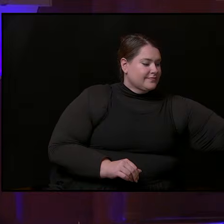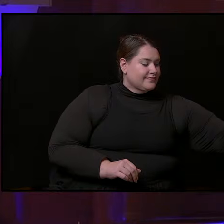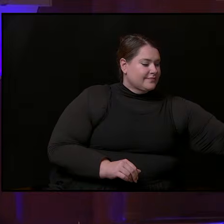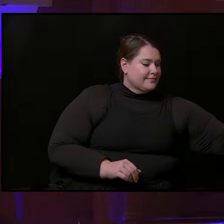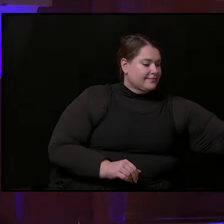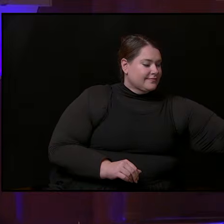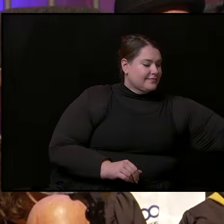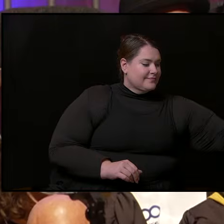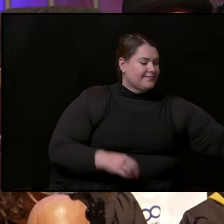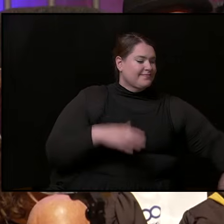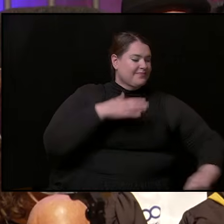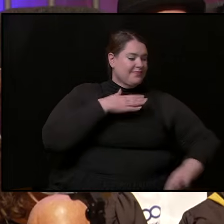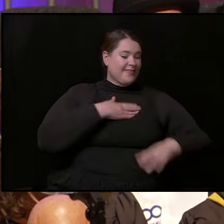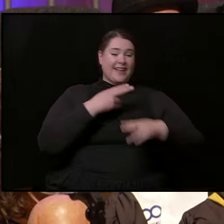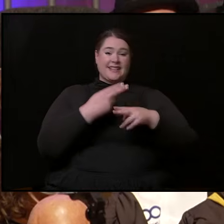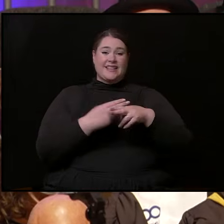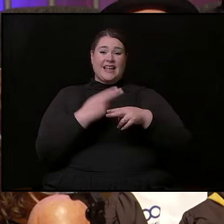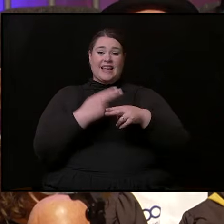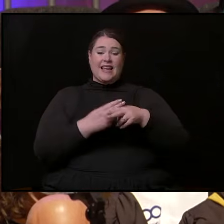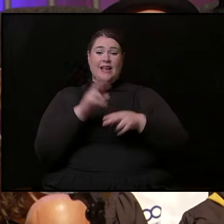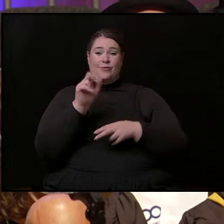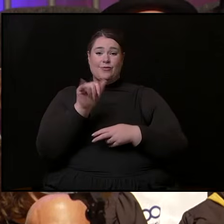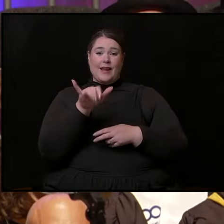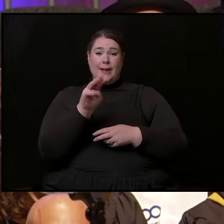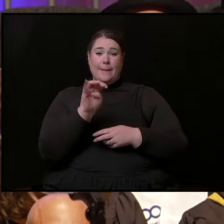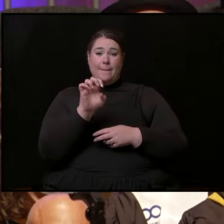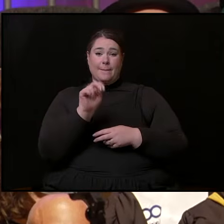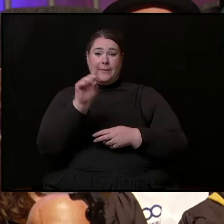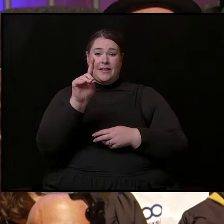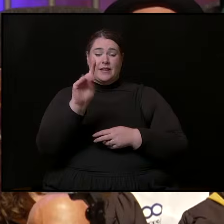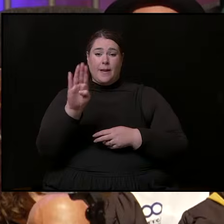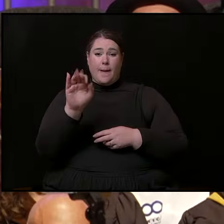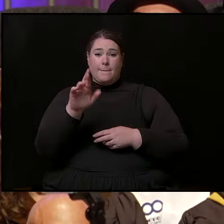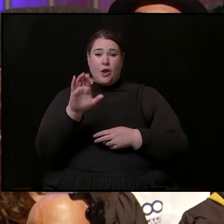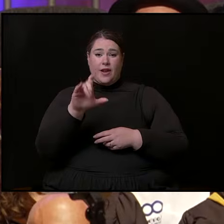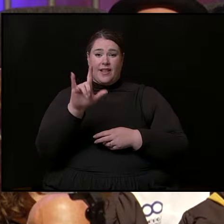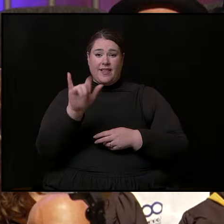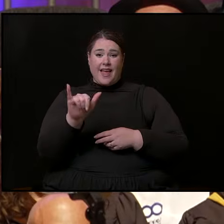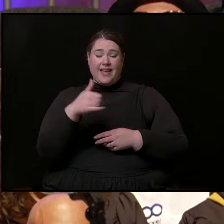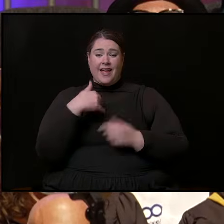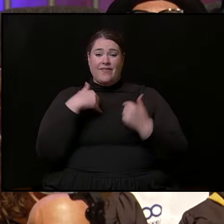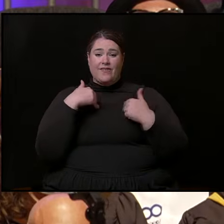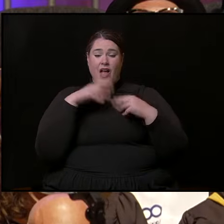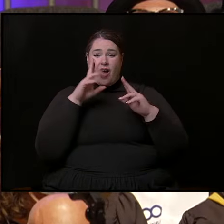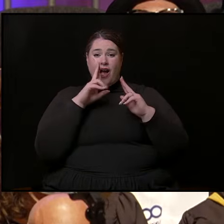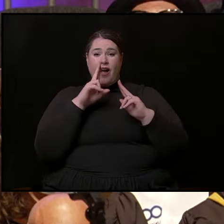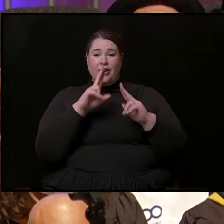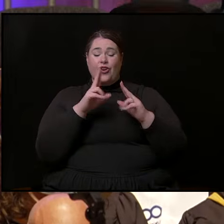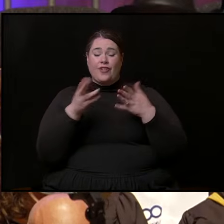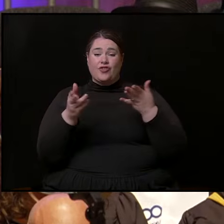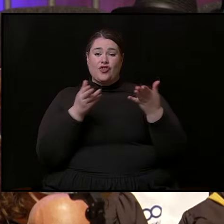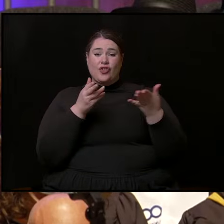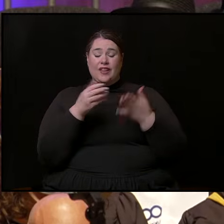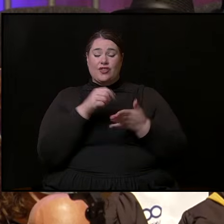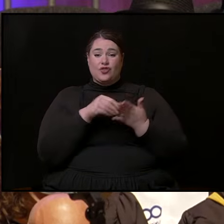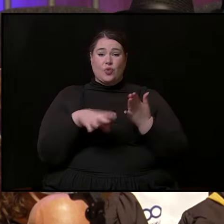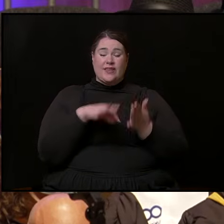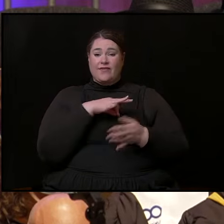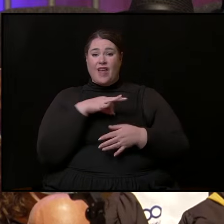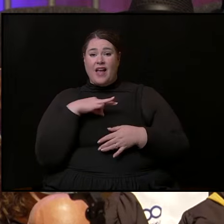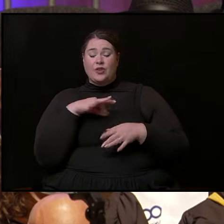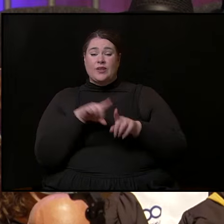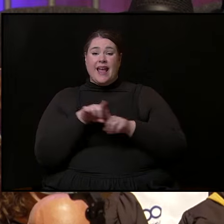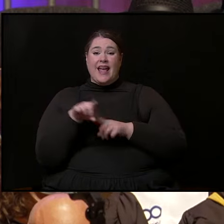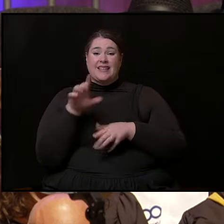Raymond Barkley, and I have the privilege and honor of serving the students and the faculty as the Senior Vice